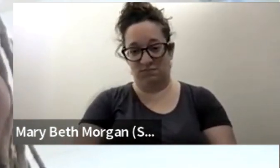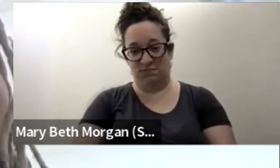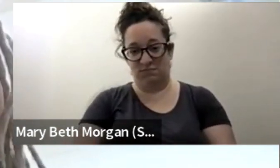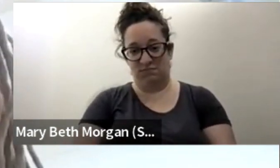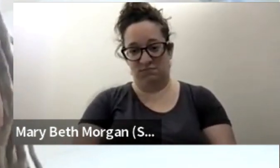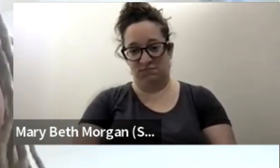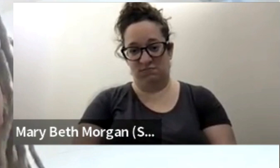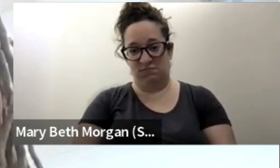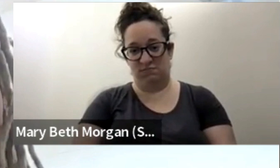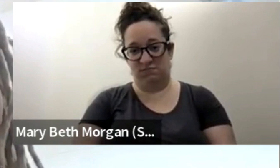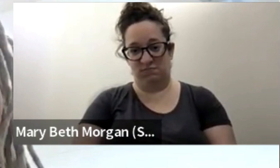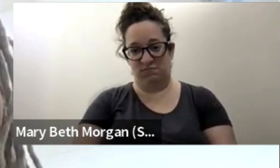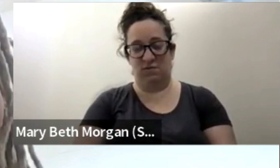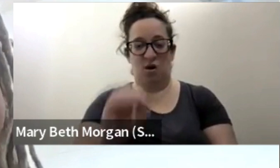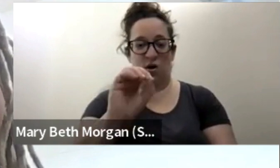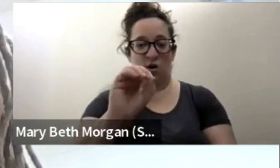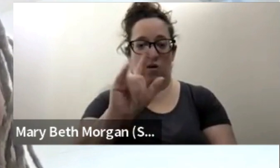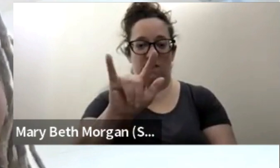Right.